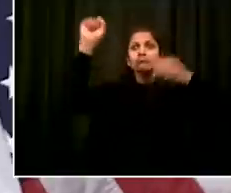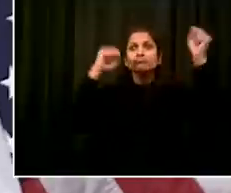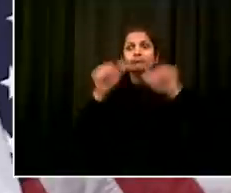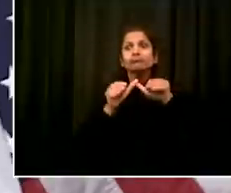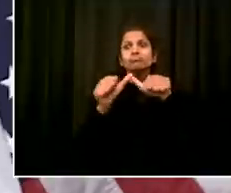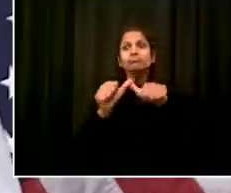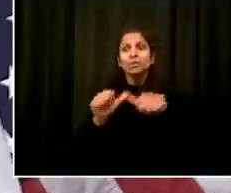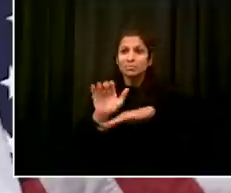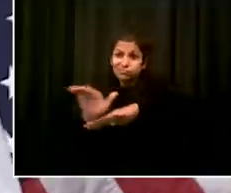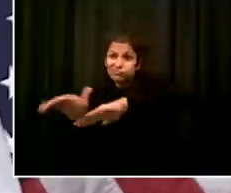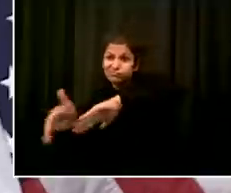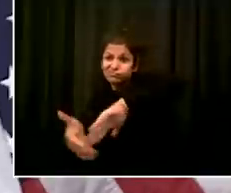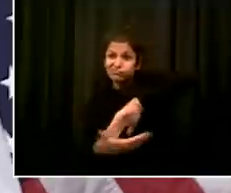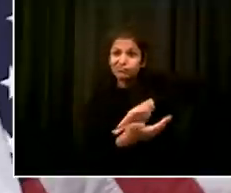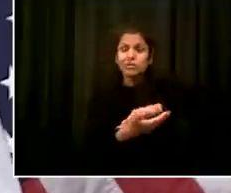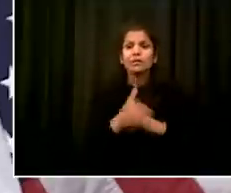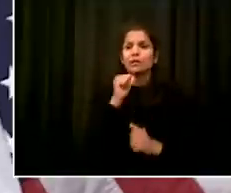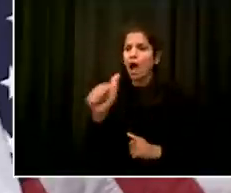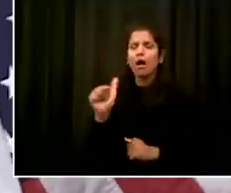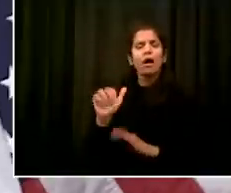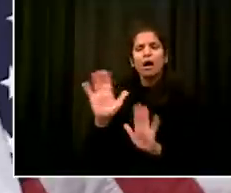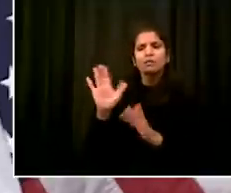seen historically with protests in the city.